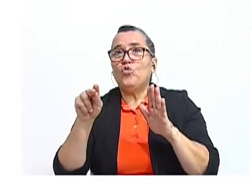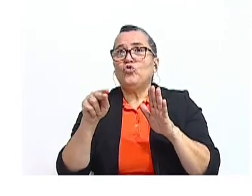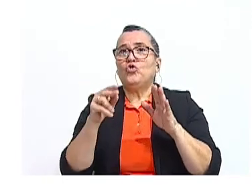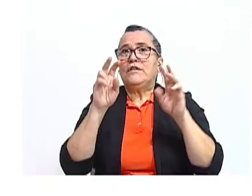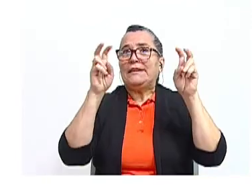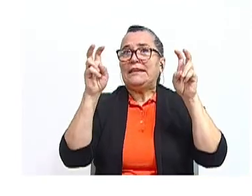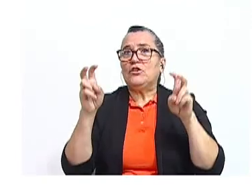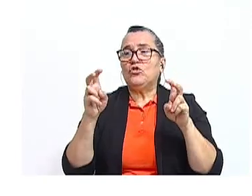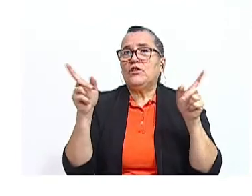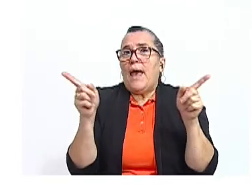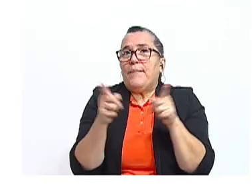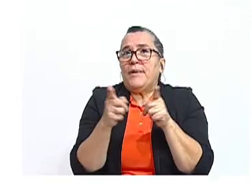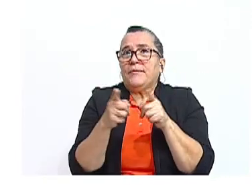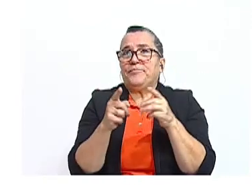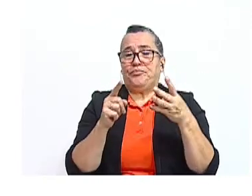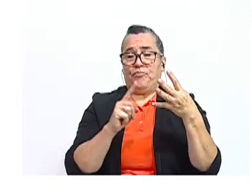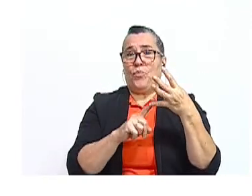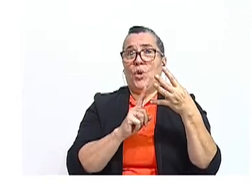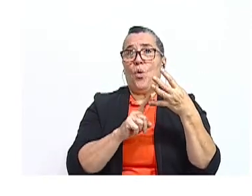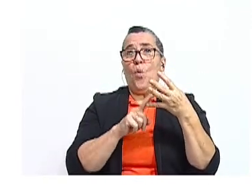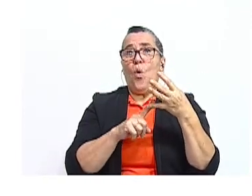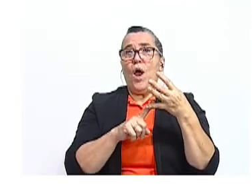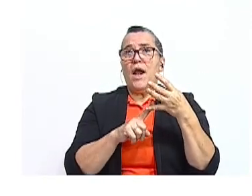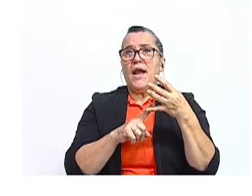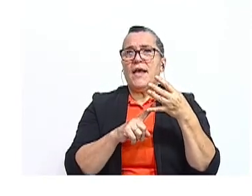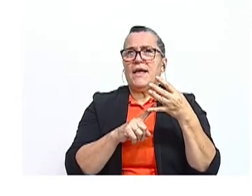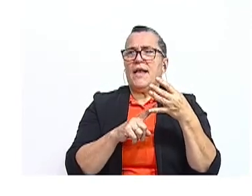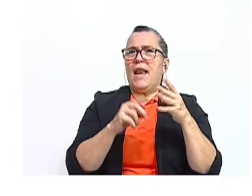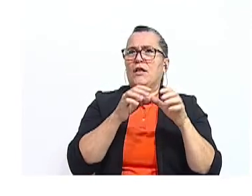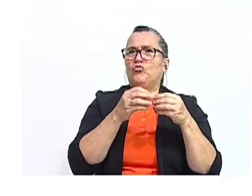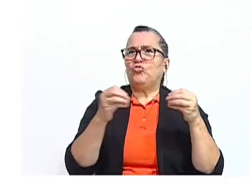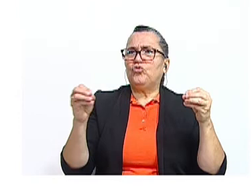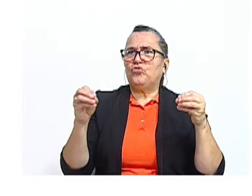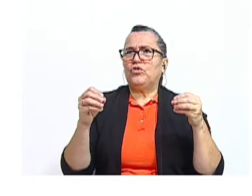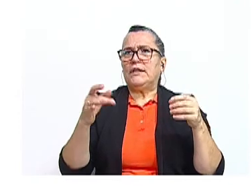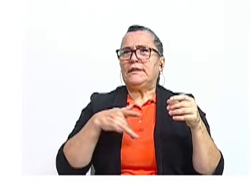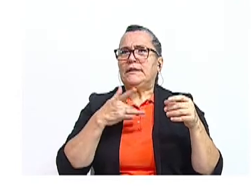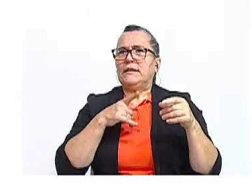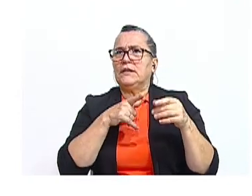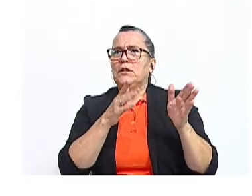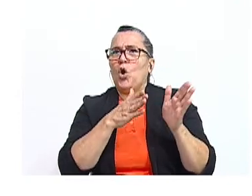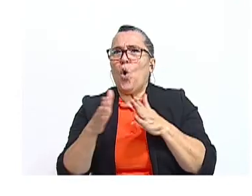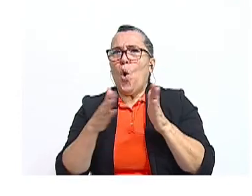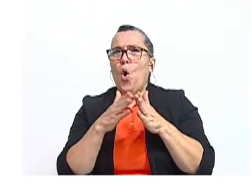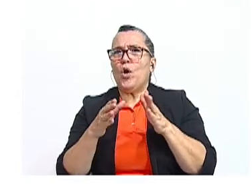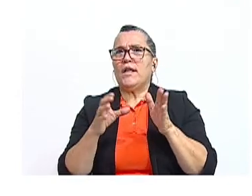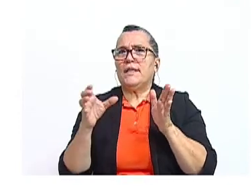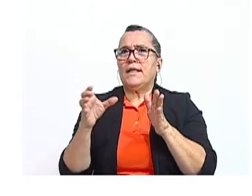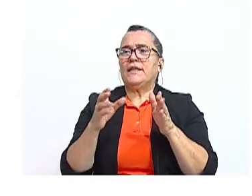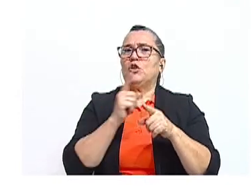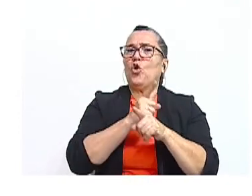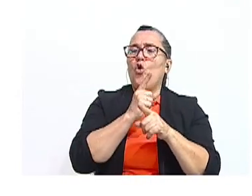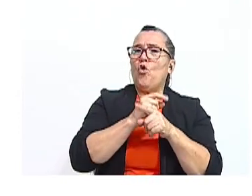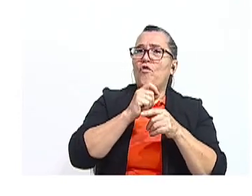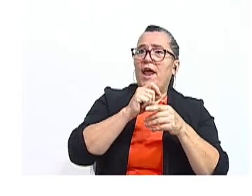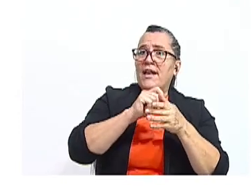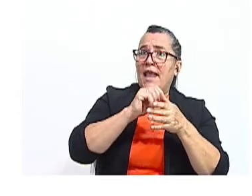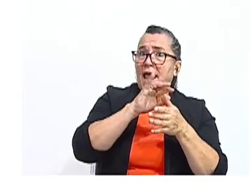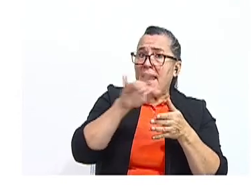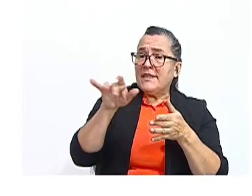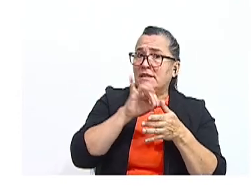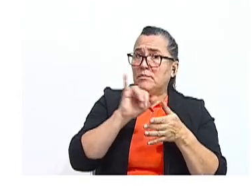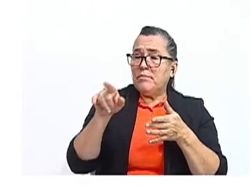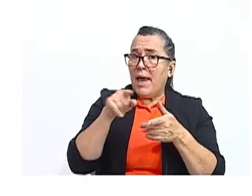abbreviations, sentence sense, word order, text structure, the correct spelling and correct punctuation,